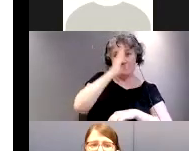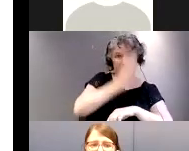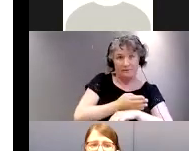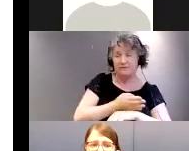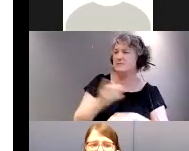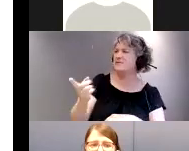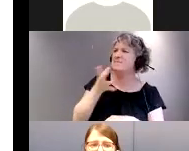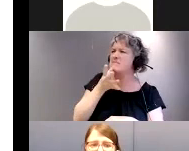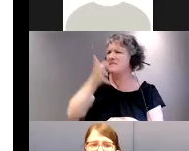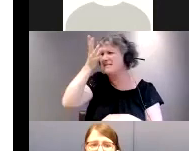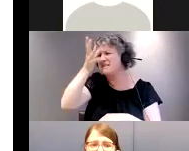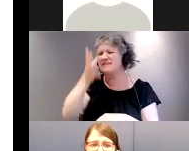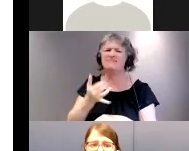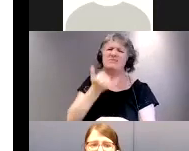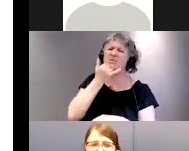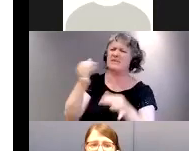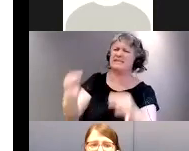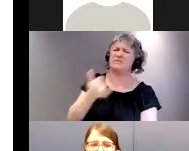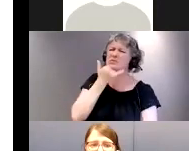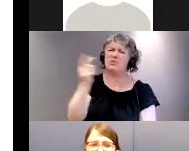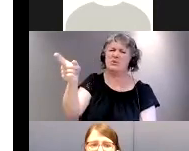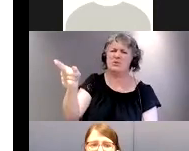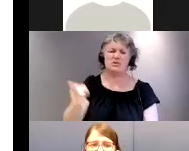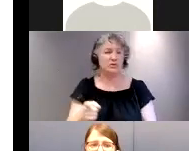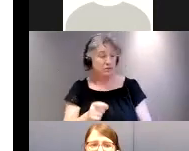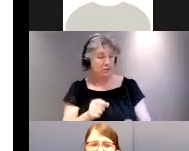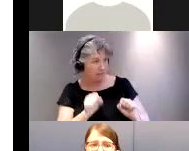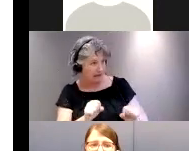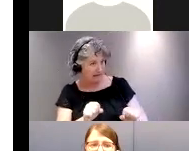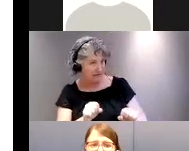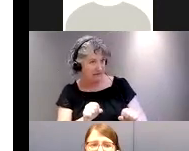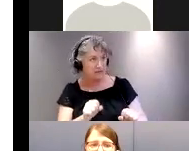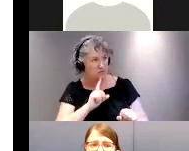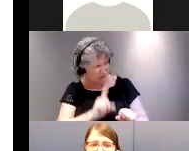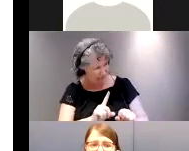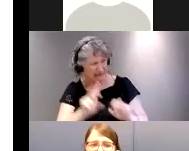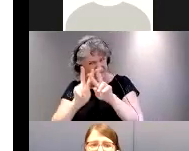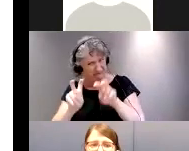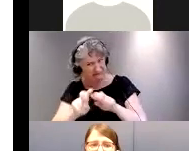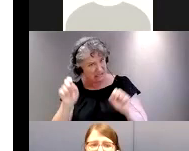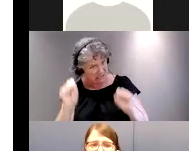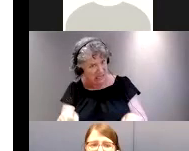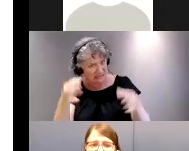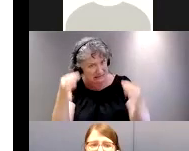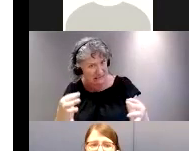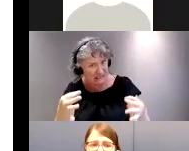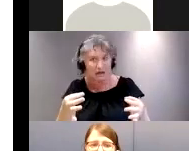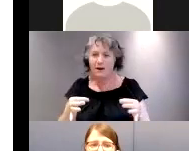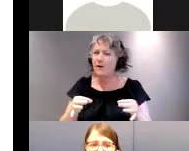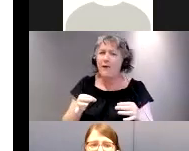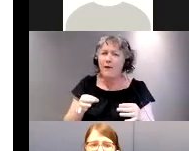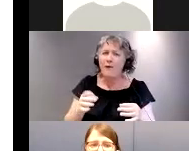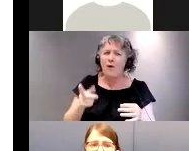I have concerns. So there's a capacity issue. And I said, is there truly a capacity issue? Well, no. Okay.